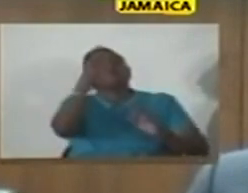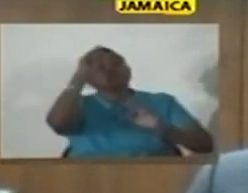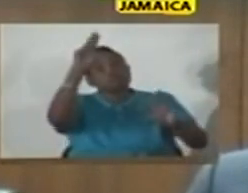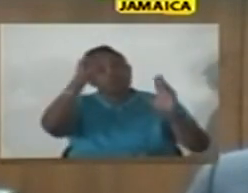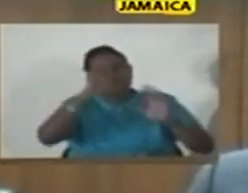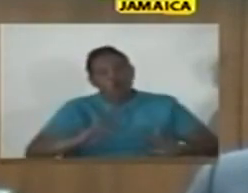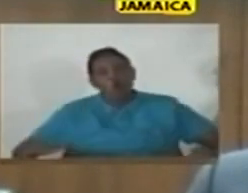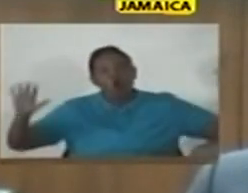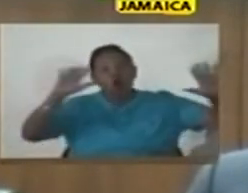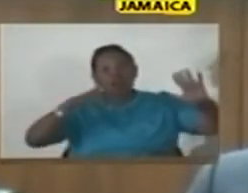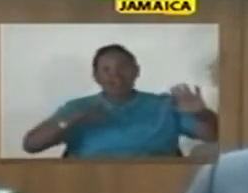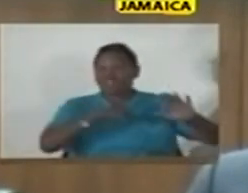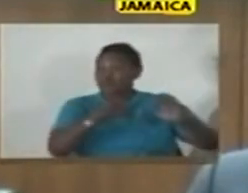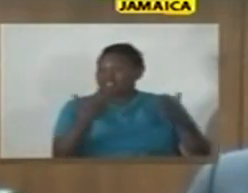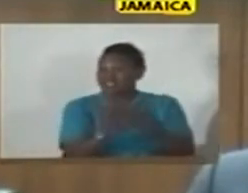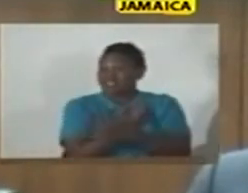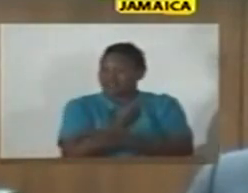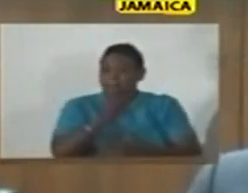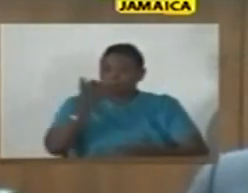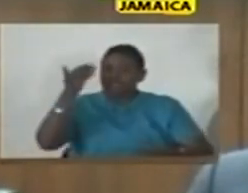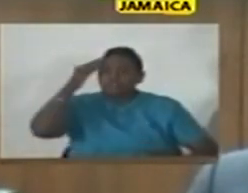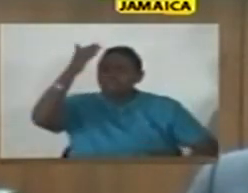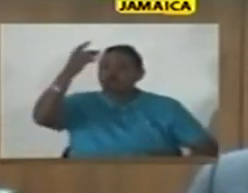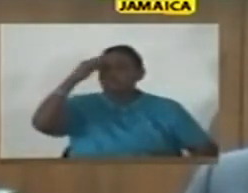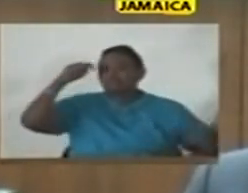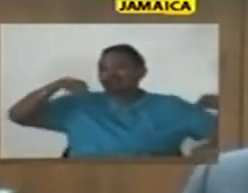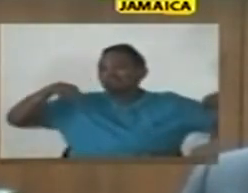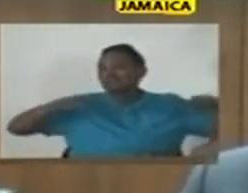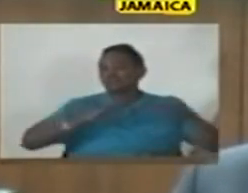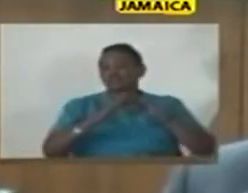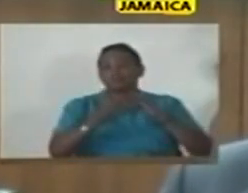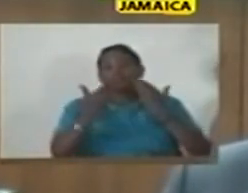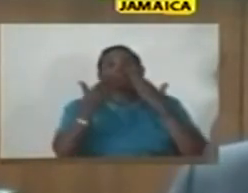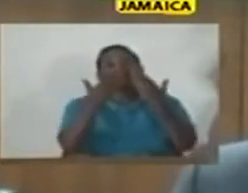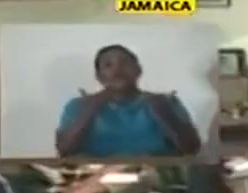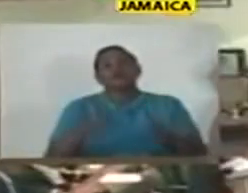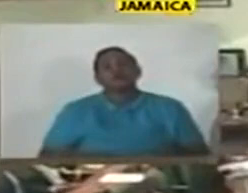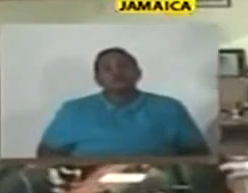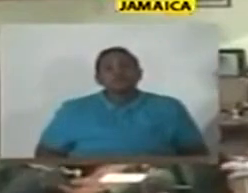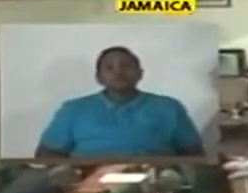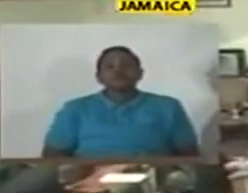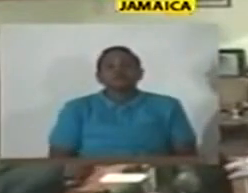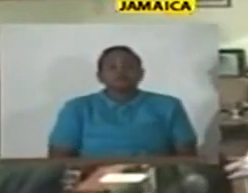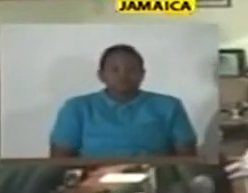all as we build a better future for Jamaica. Thank you.